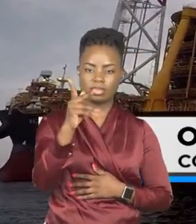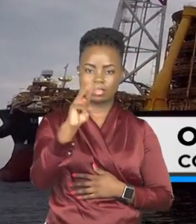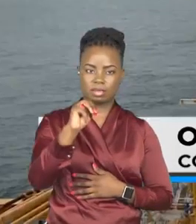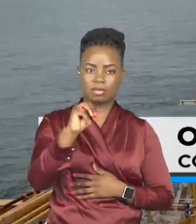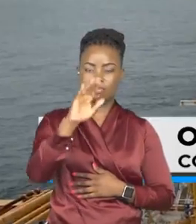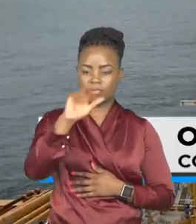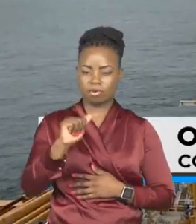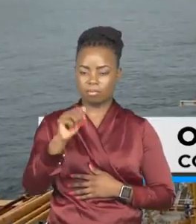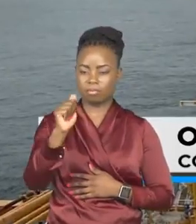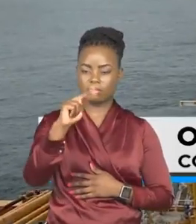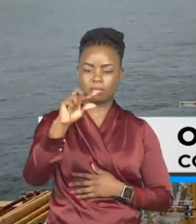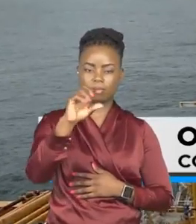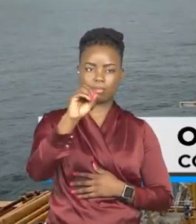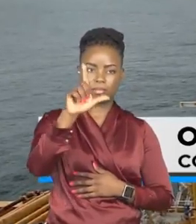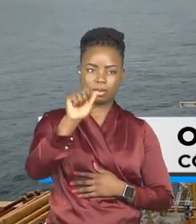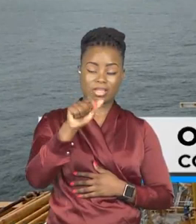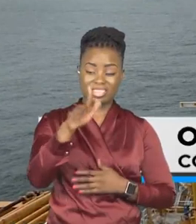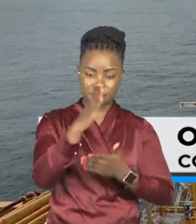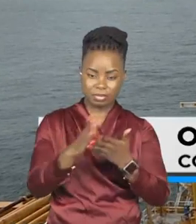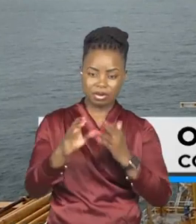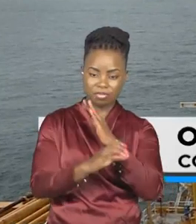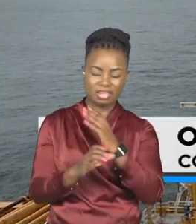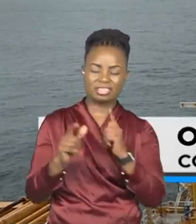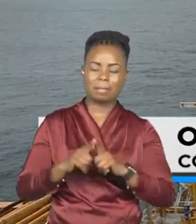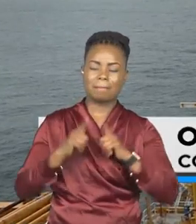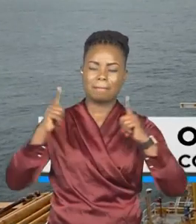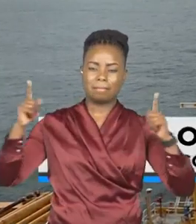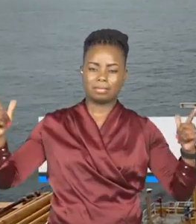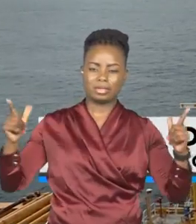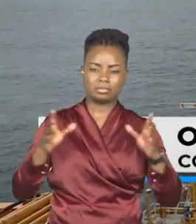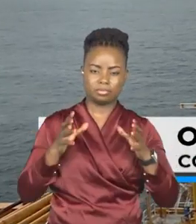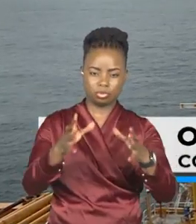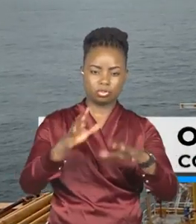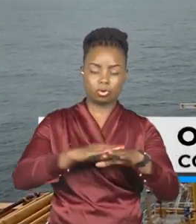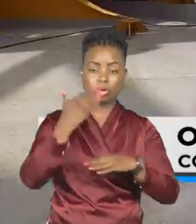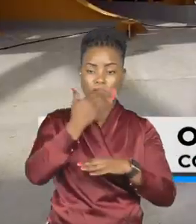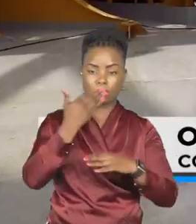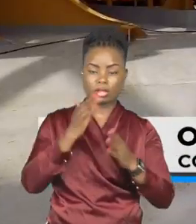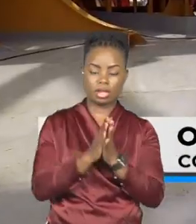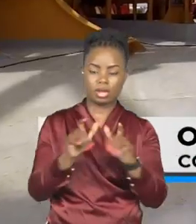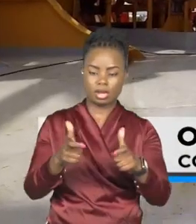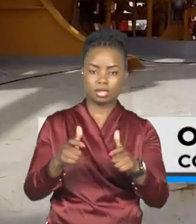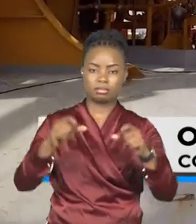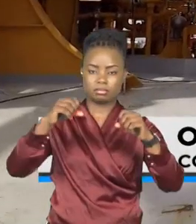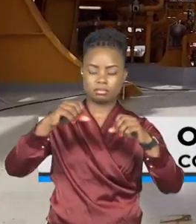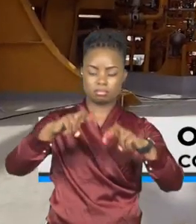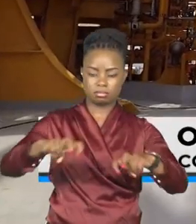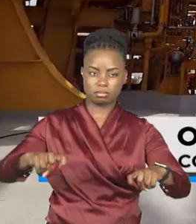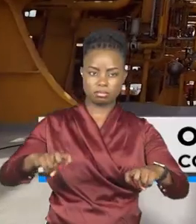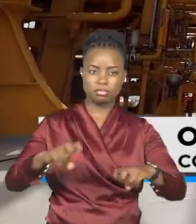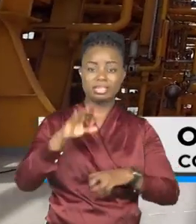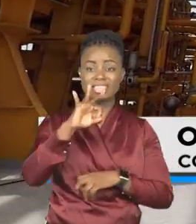off Angola. It's part of the country's biggest ever push into offshore oil and gas exploration. At